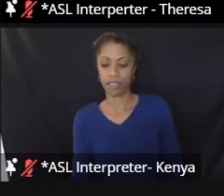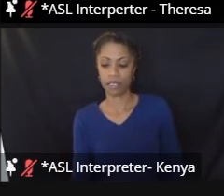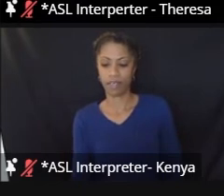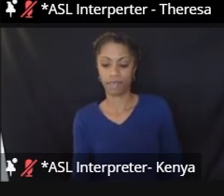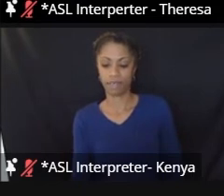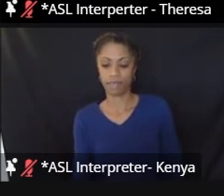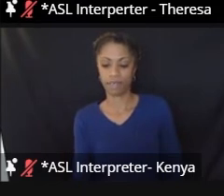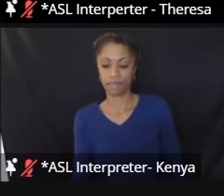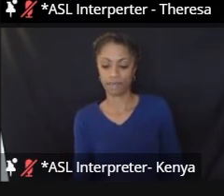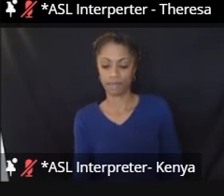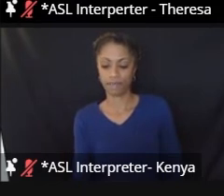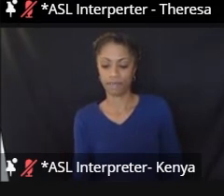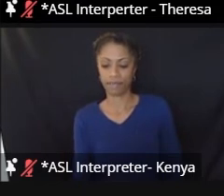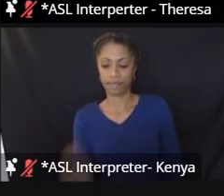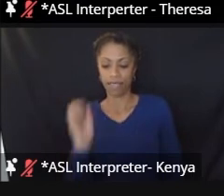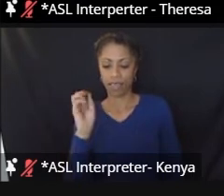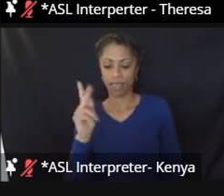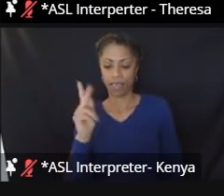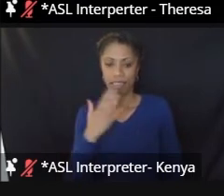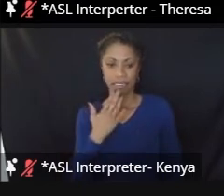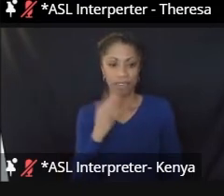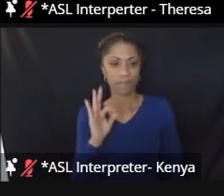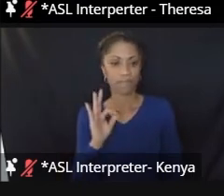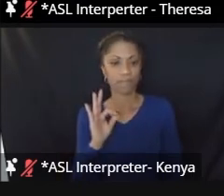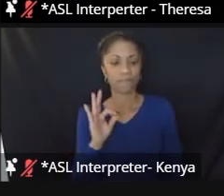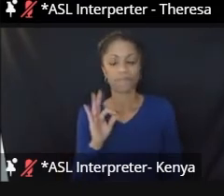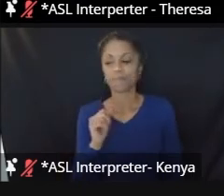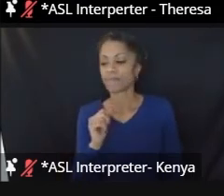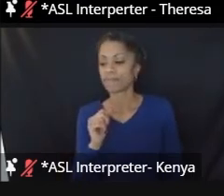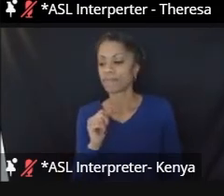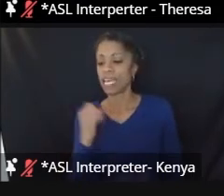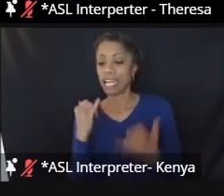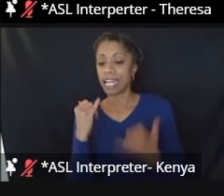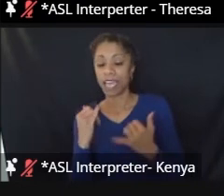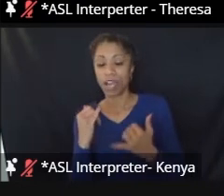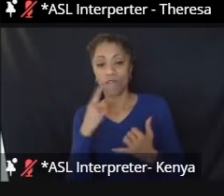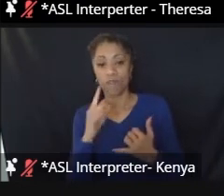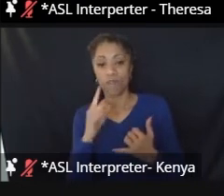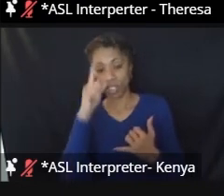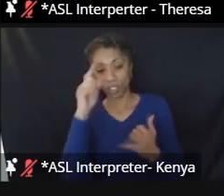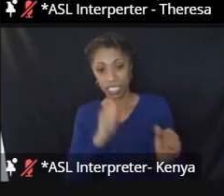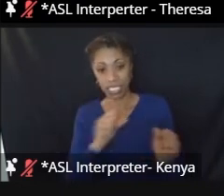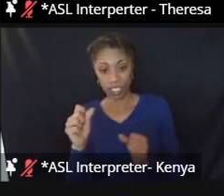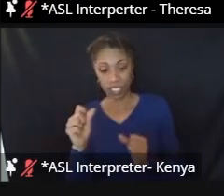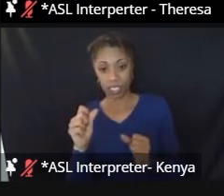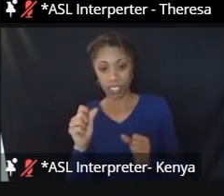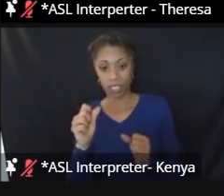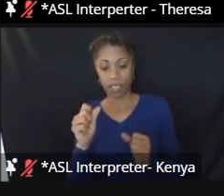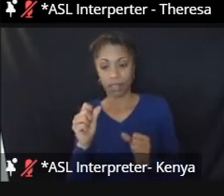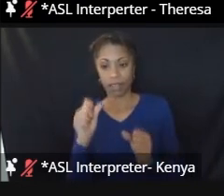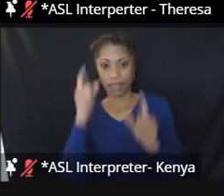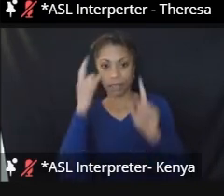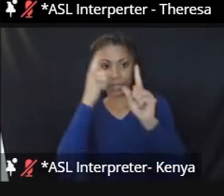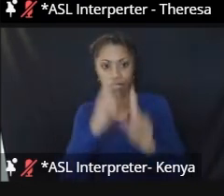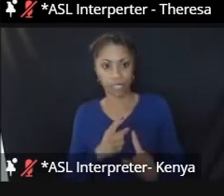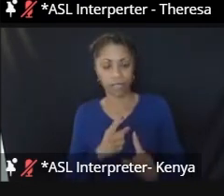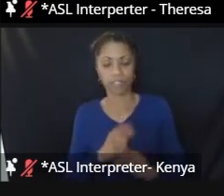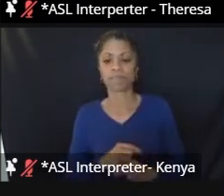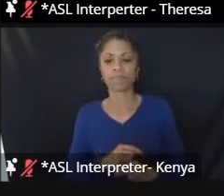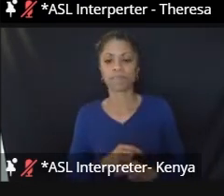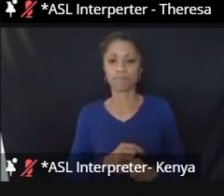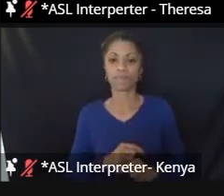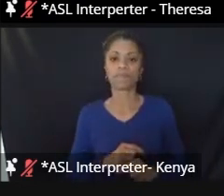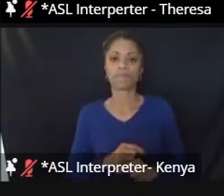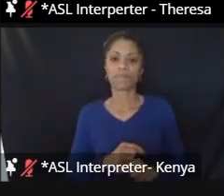Thanks, Melody. Then getting into our strategic objectives, what I want to point out is that we are taking